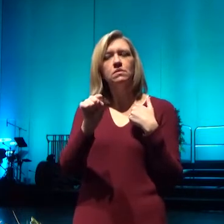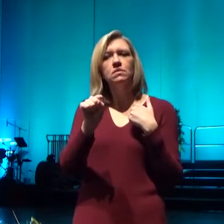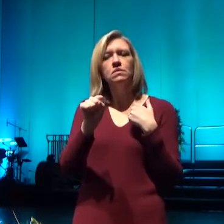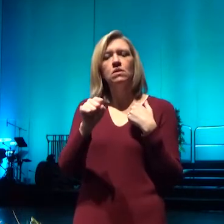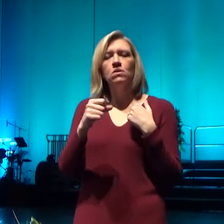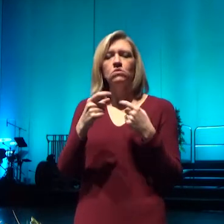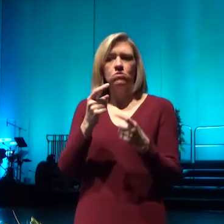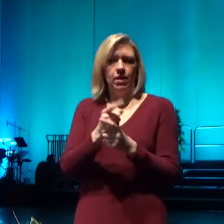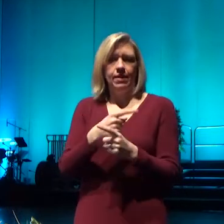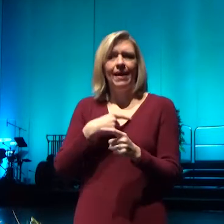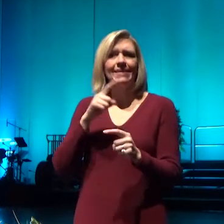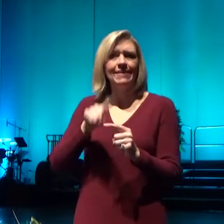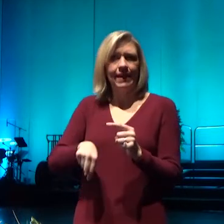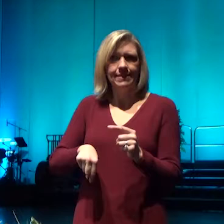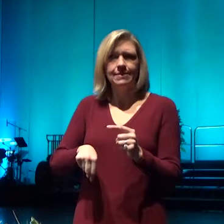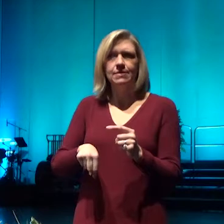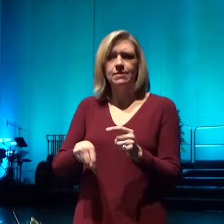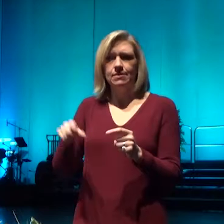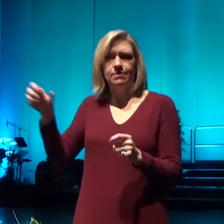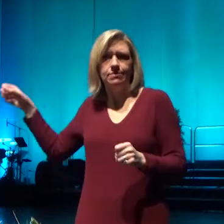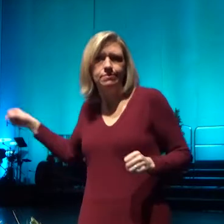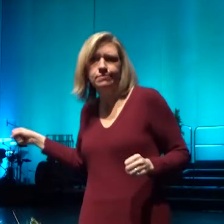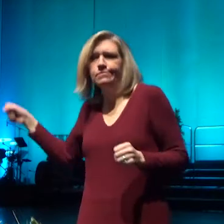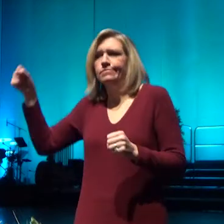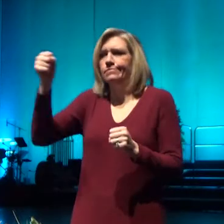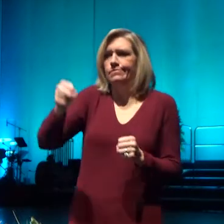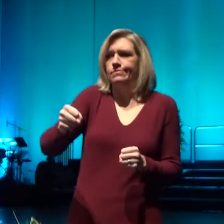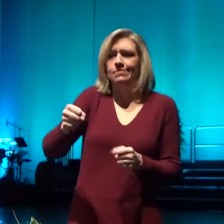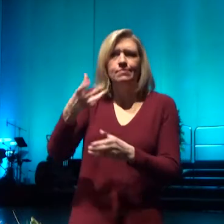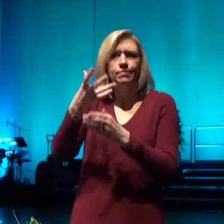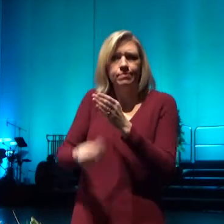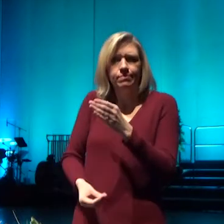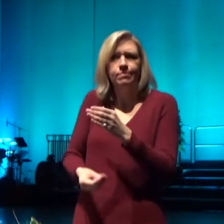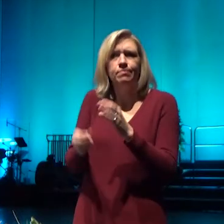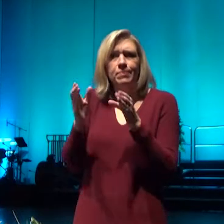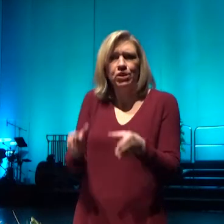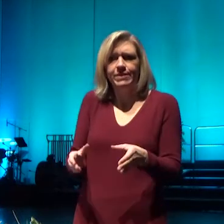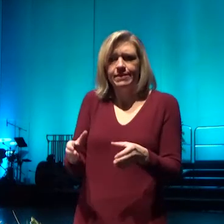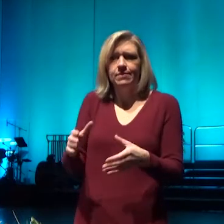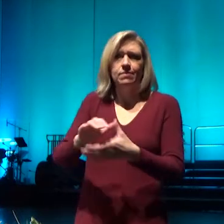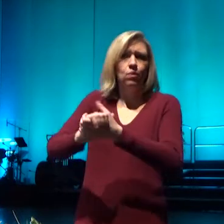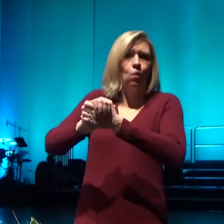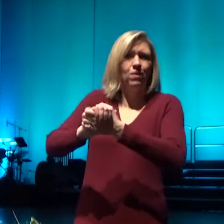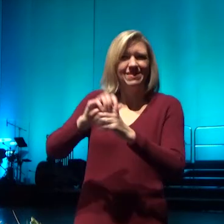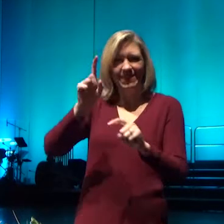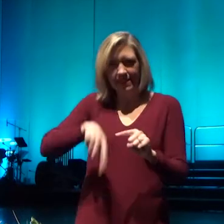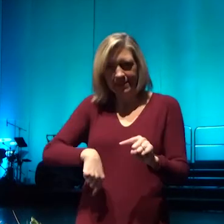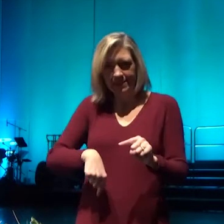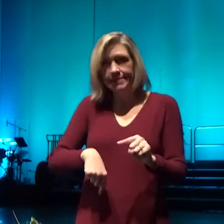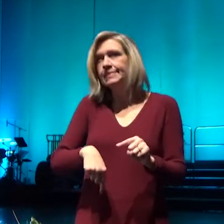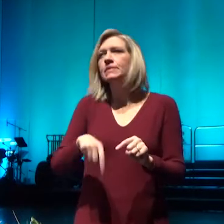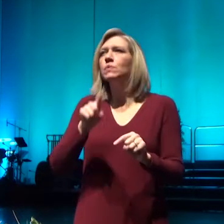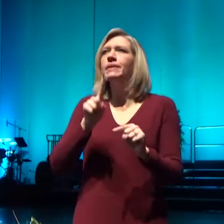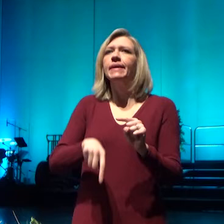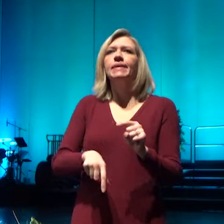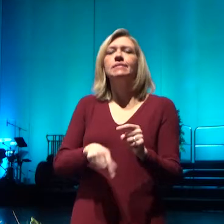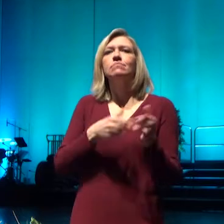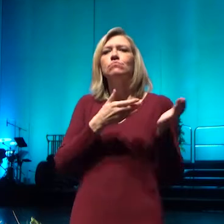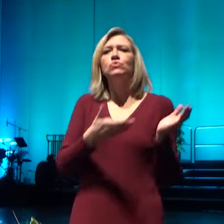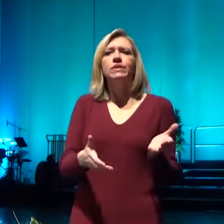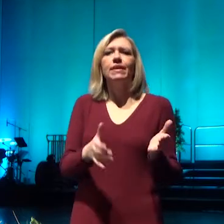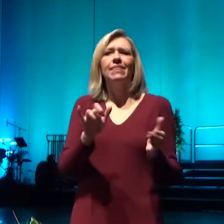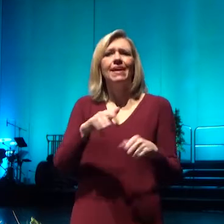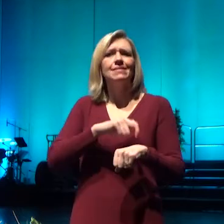we can't put our loved one who has passed right in front of us. We can't hold their hands. We can't bring a